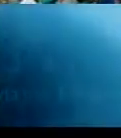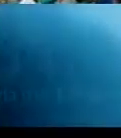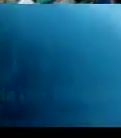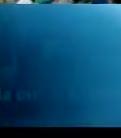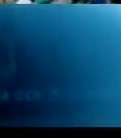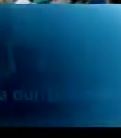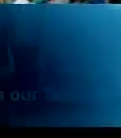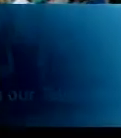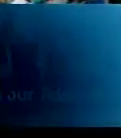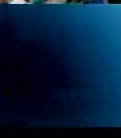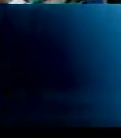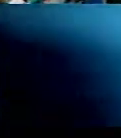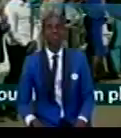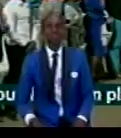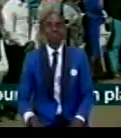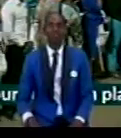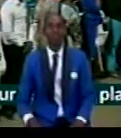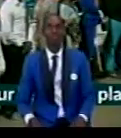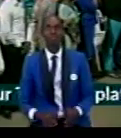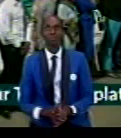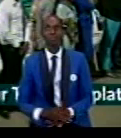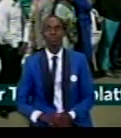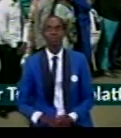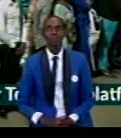That thing you couldn't do before,